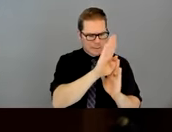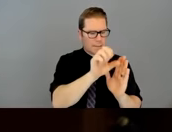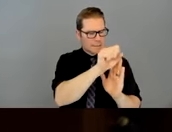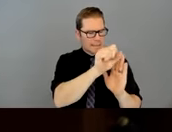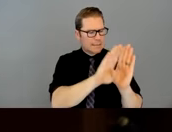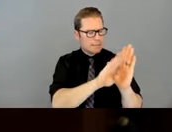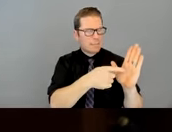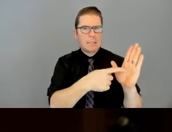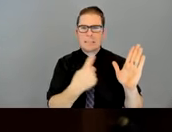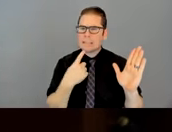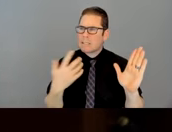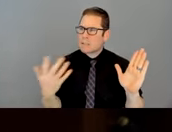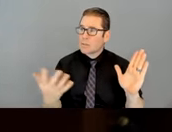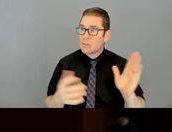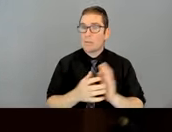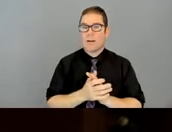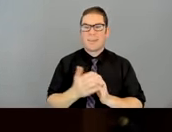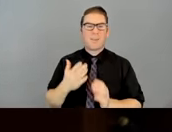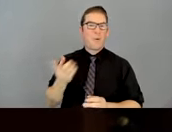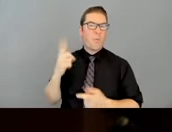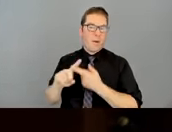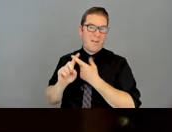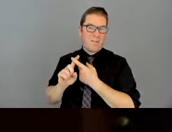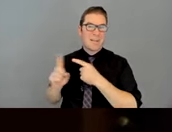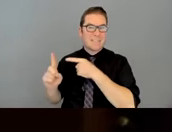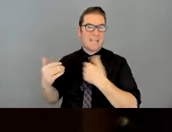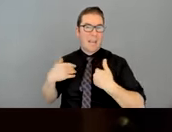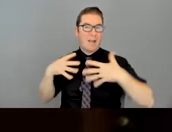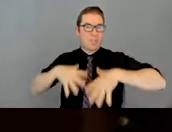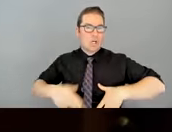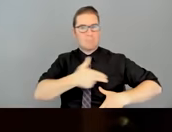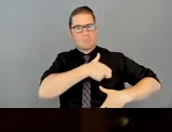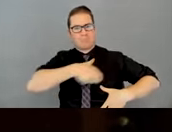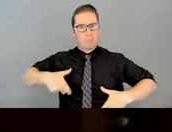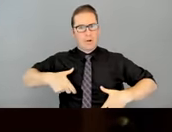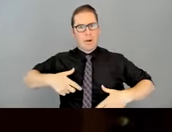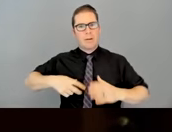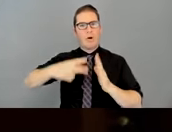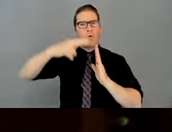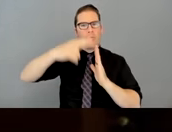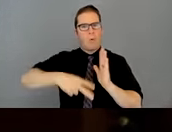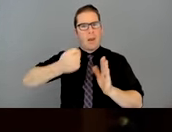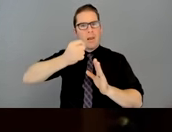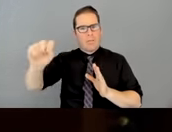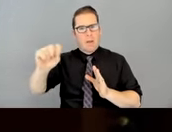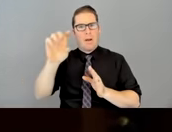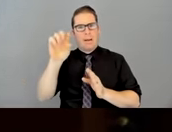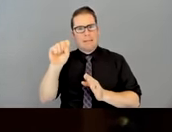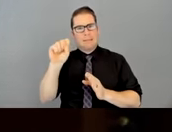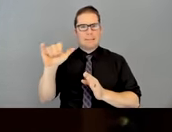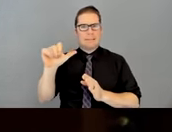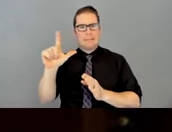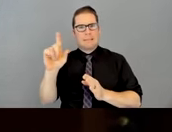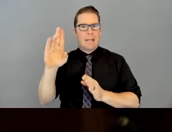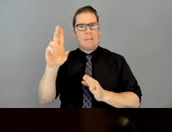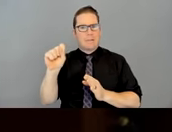a shirt and it says, read the syllabus. And yesterday when we were having a conversation, Marianne said it about 50 times, read